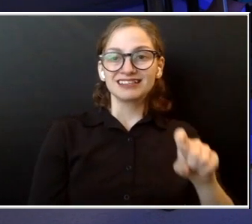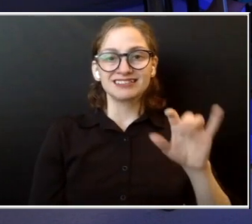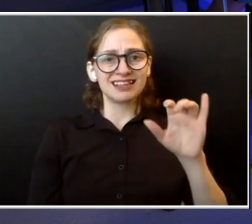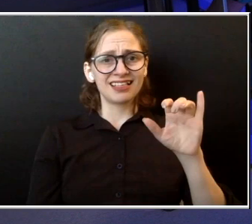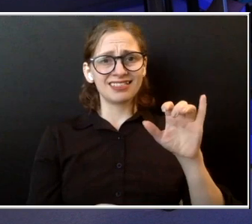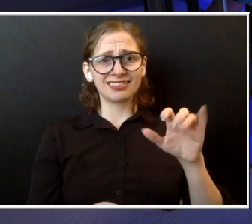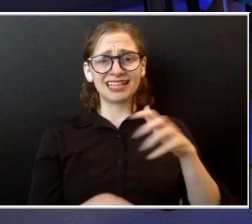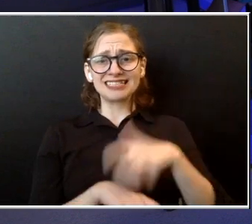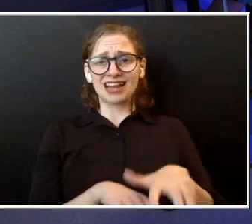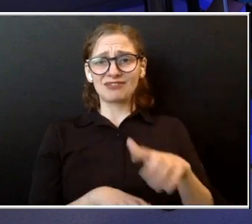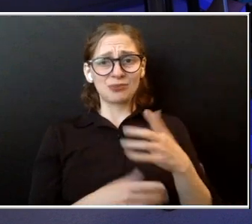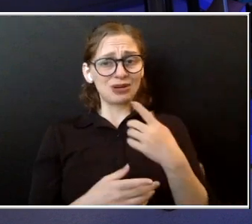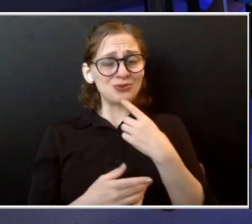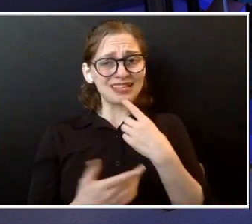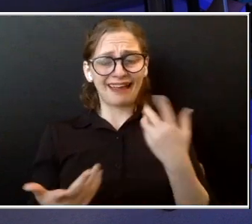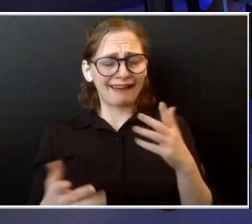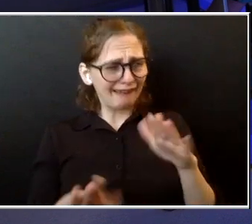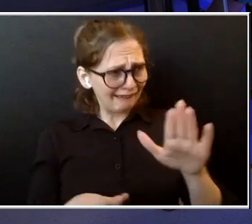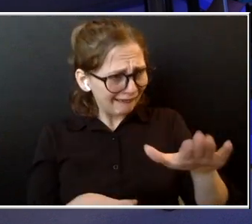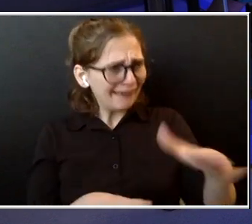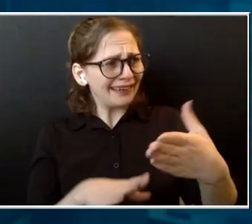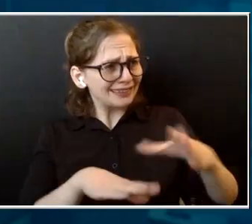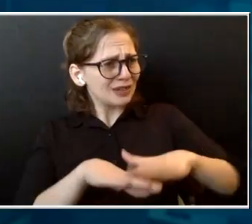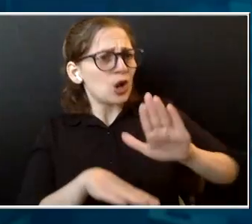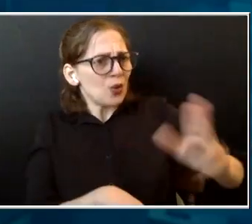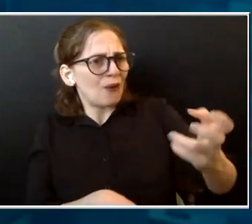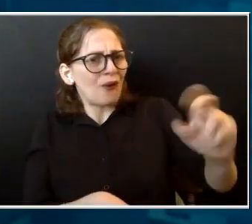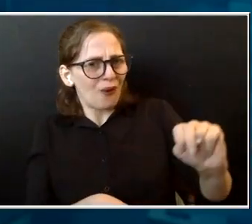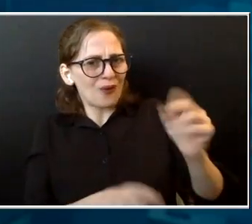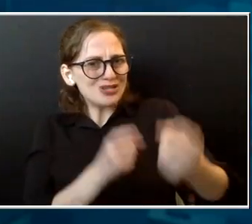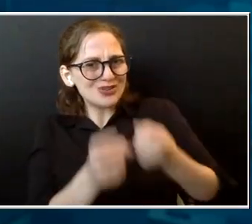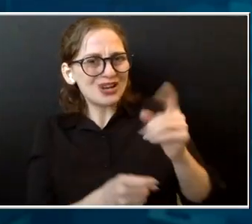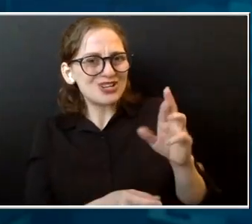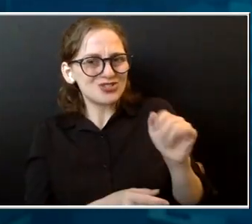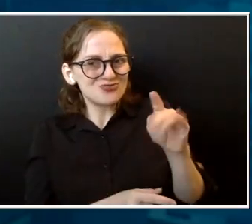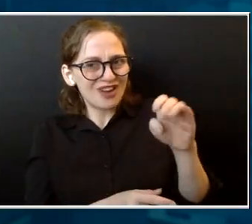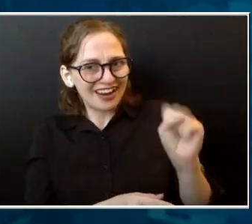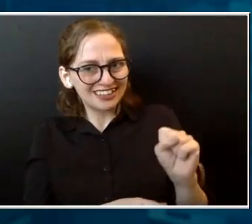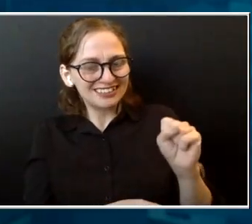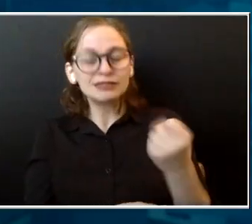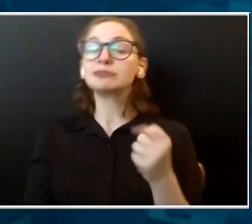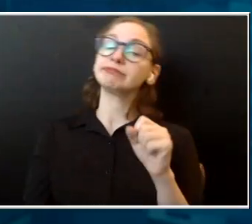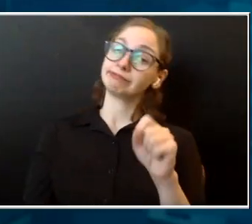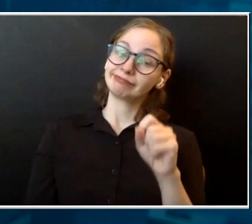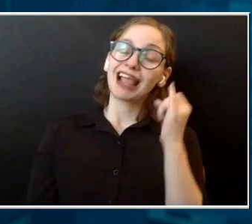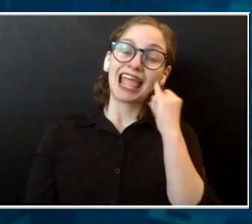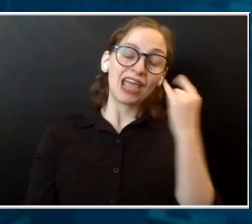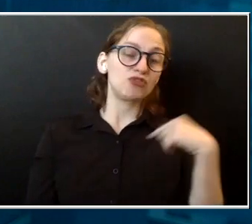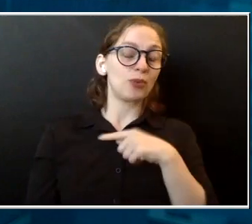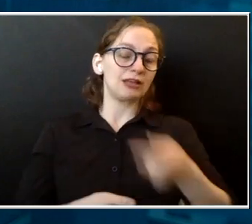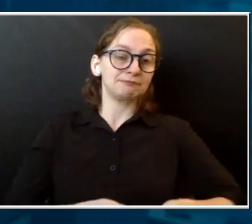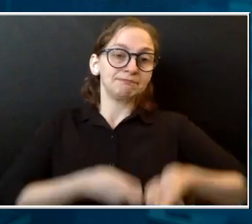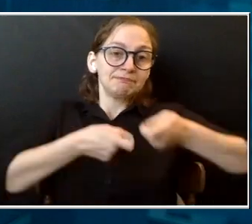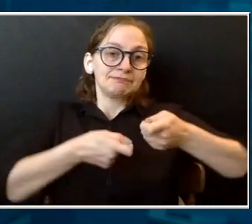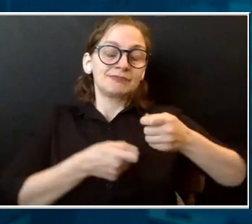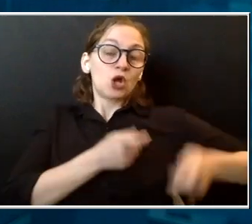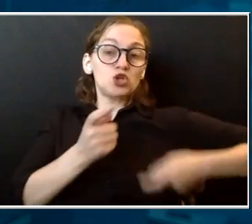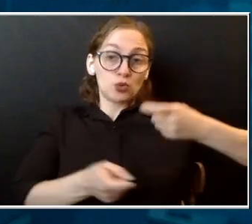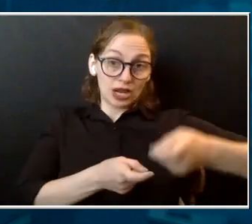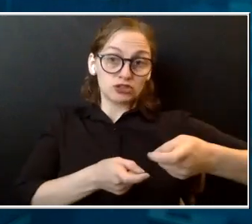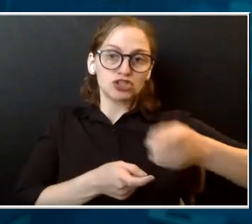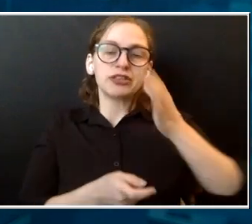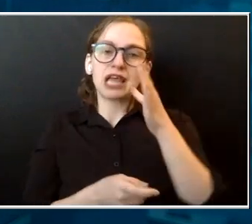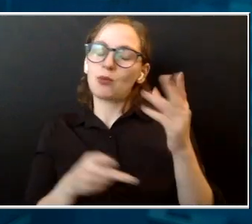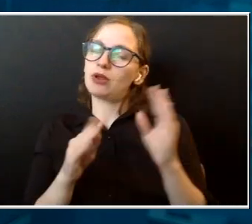donation rates a little bit. Yeah, that would probably fix it. If we fix donation, that would fix everything. I think that stat you brought up is striking because you're talking about